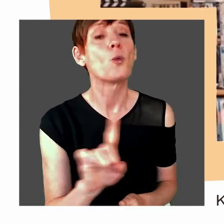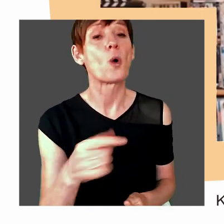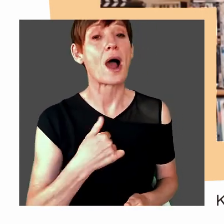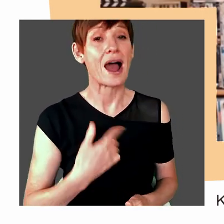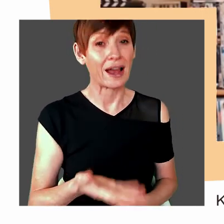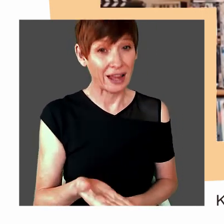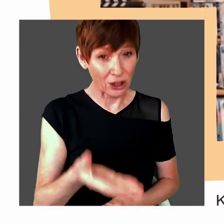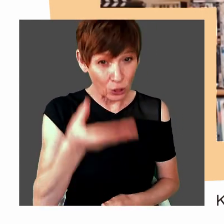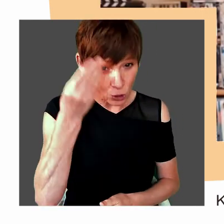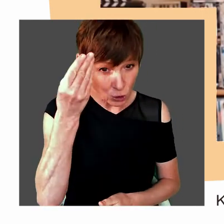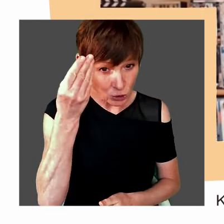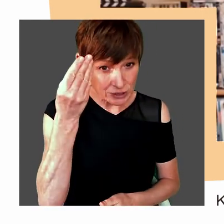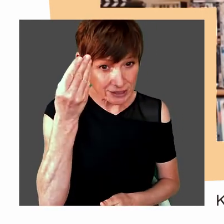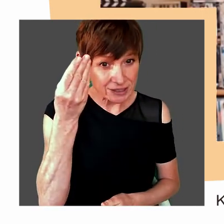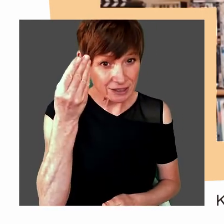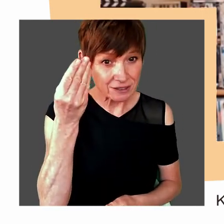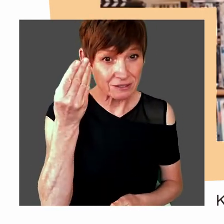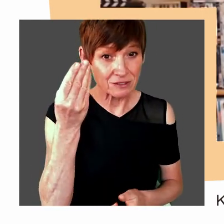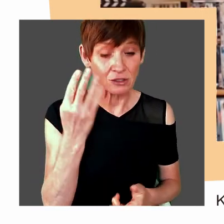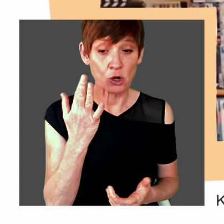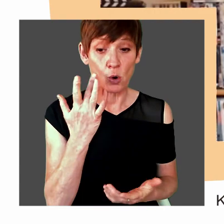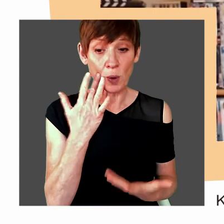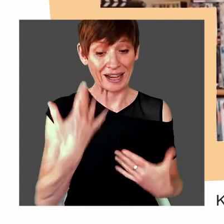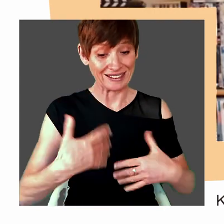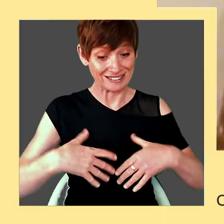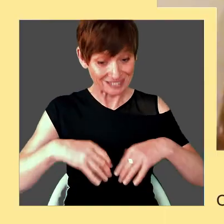during when I start art,